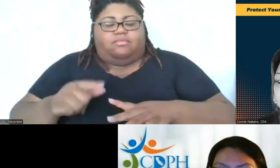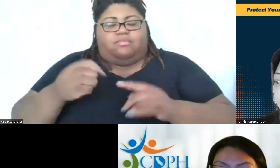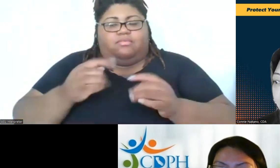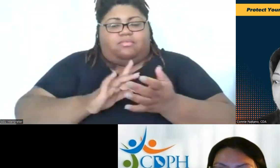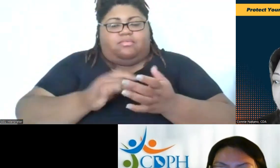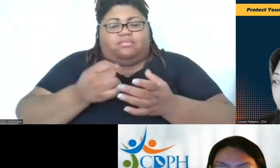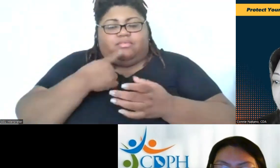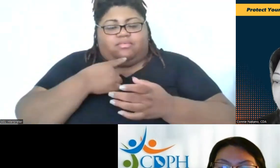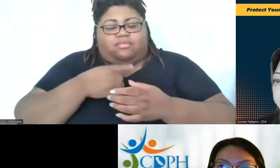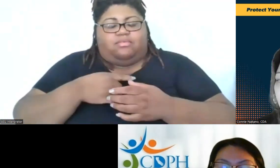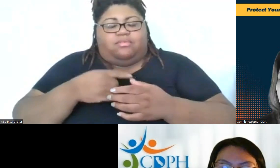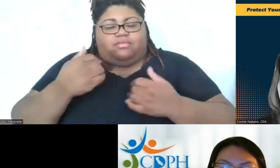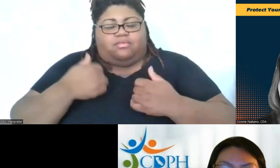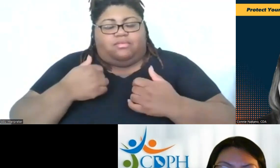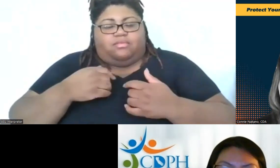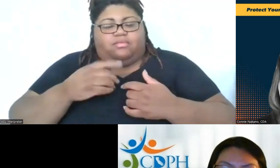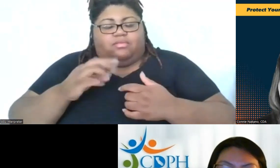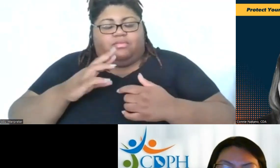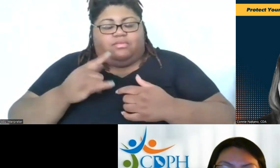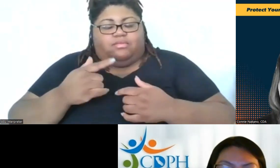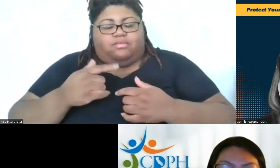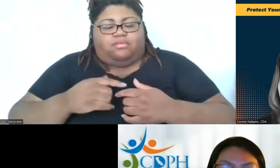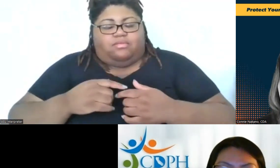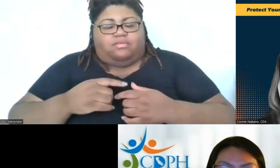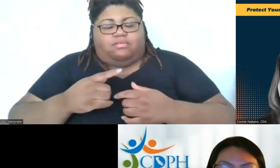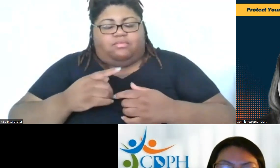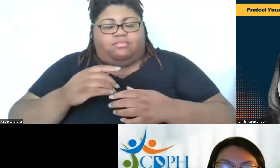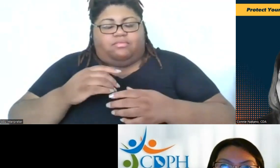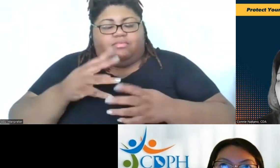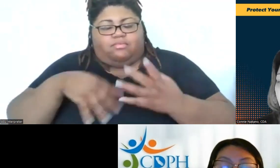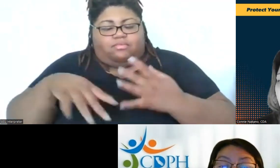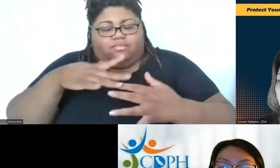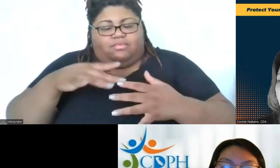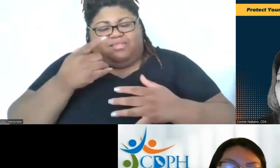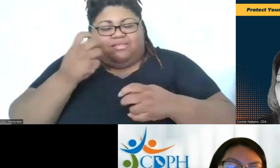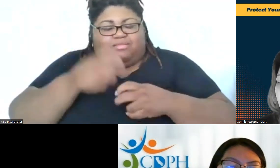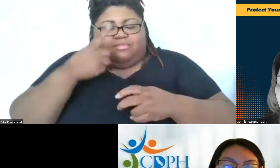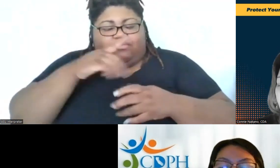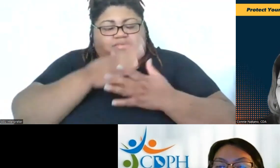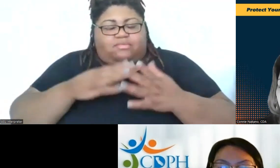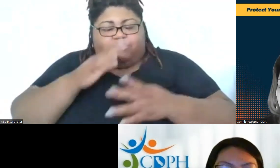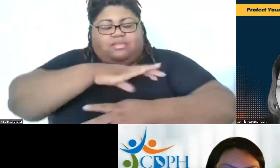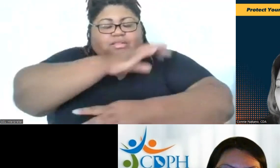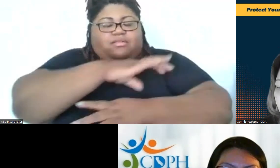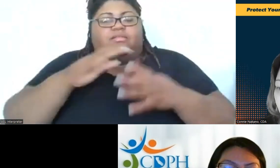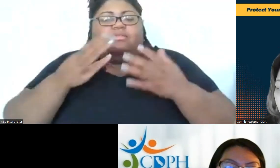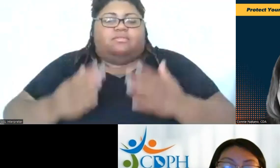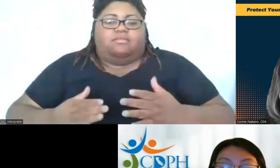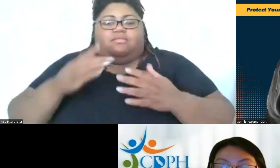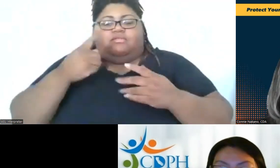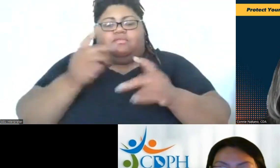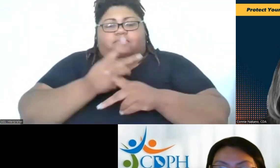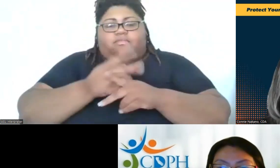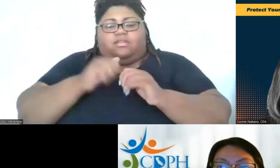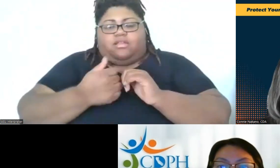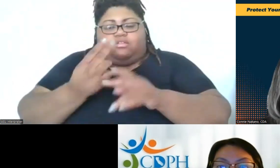have drug-drug interactions. So that can be tricky for some clinicians to navigate. For the most part, most meds can be adjusted or